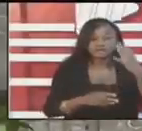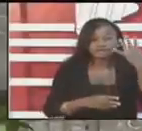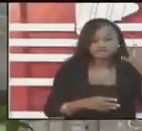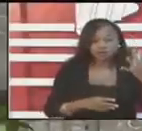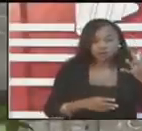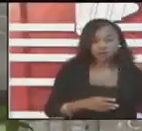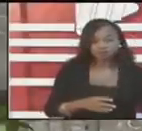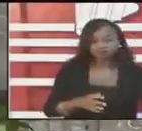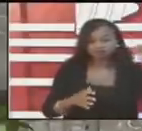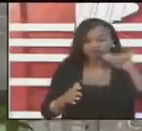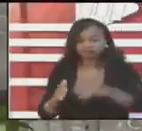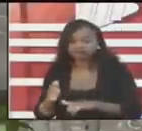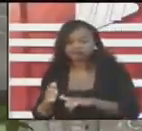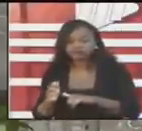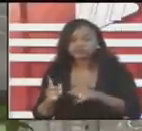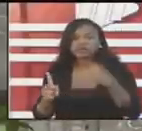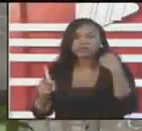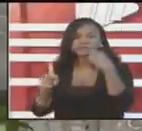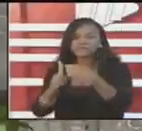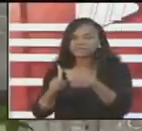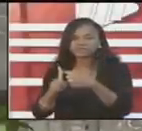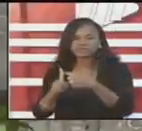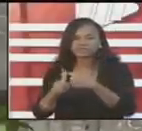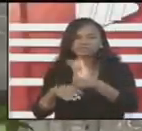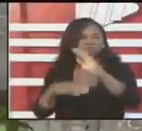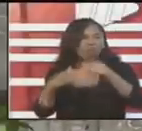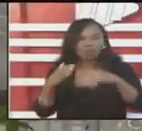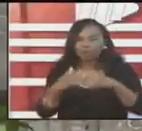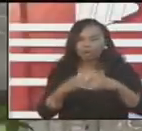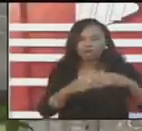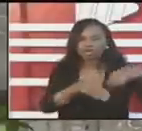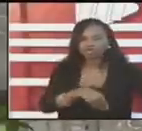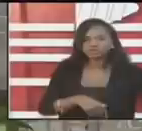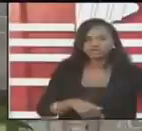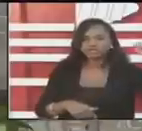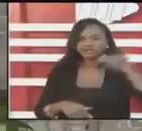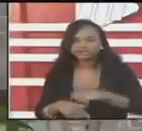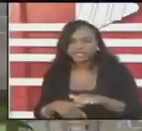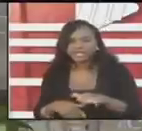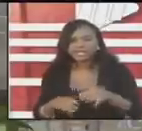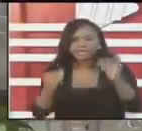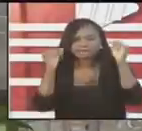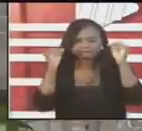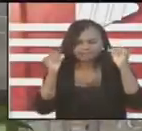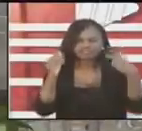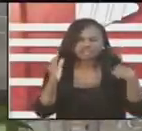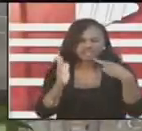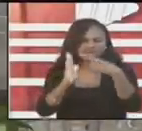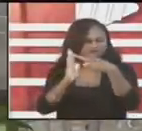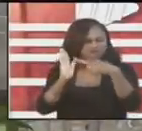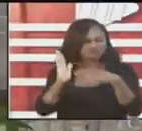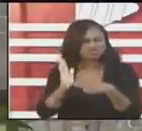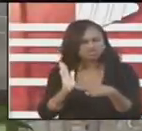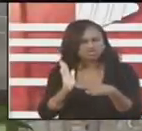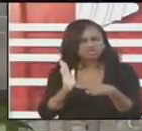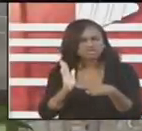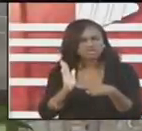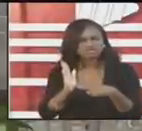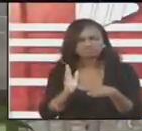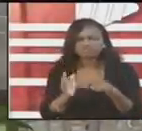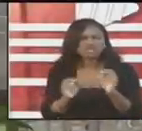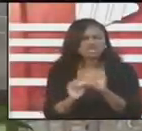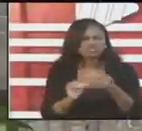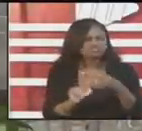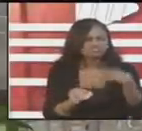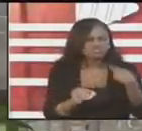COVID-19. All cases are imported, and the Ministry of Health is implementing established protocols. As such, there is no risk